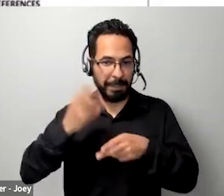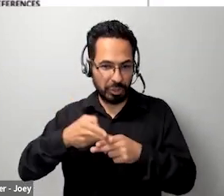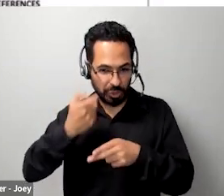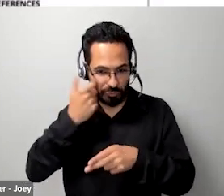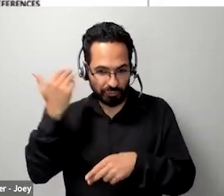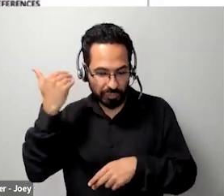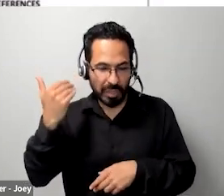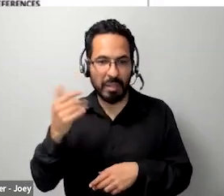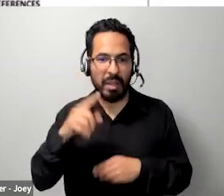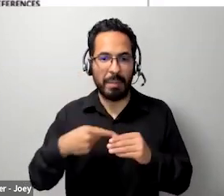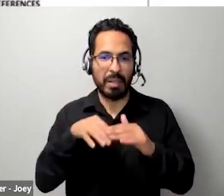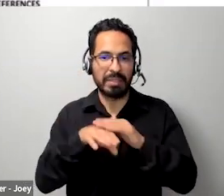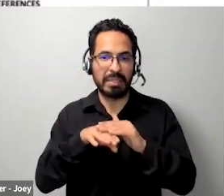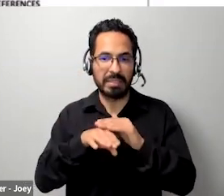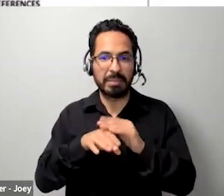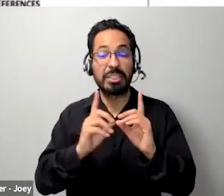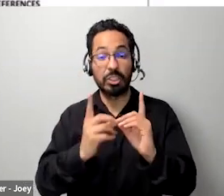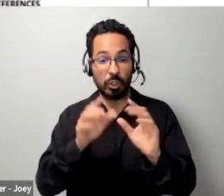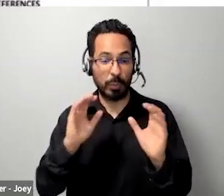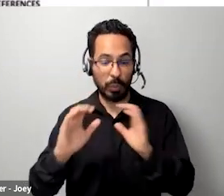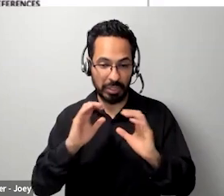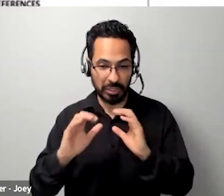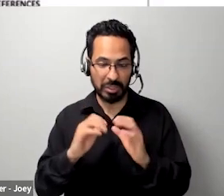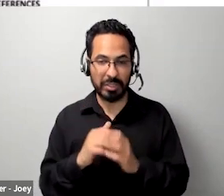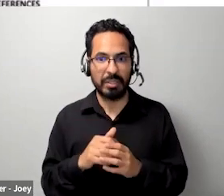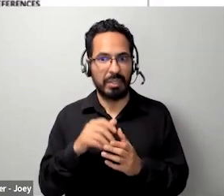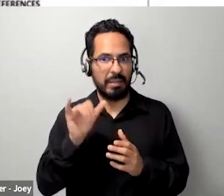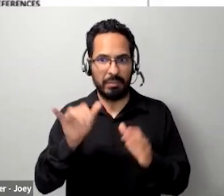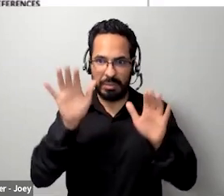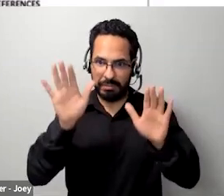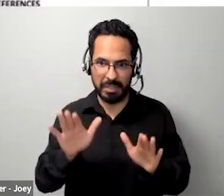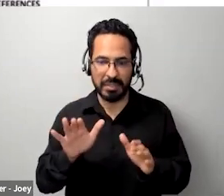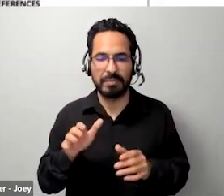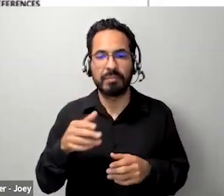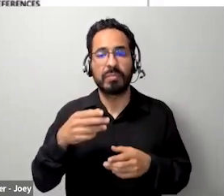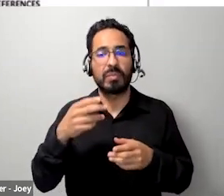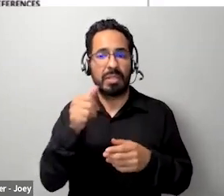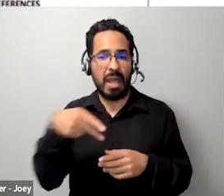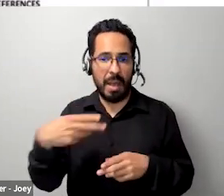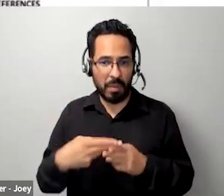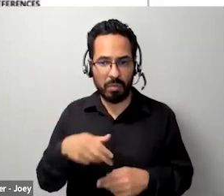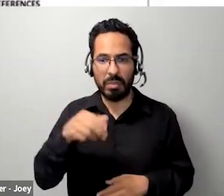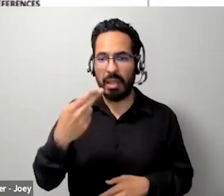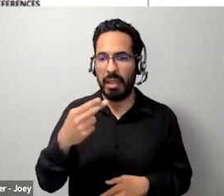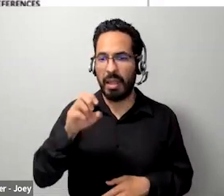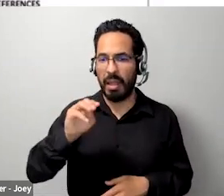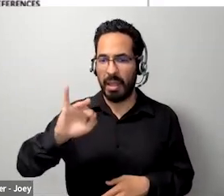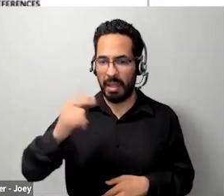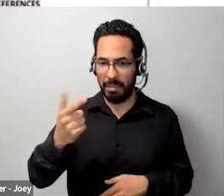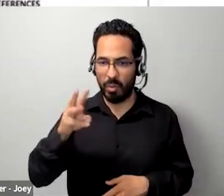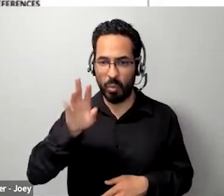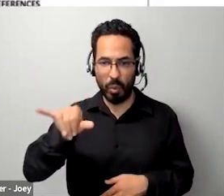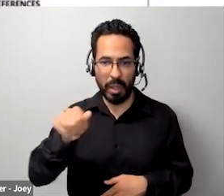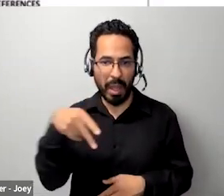about accessible digital communication, which was amazing. There's a Hemingway app that can be really helpful in checking